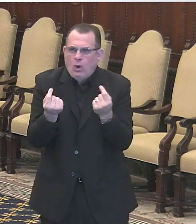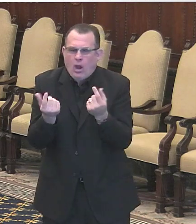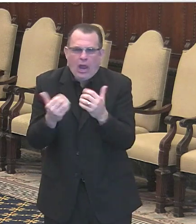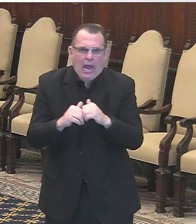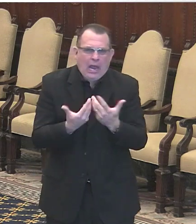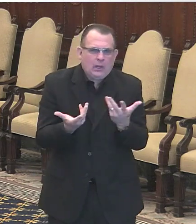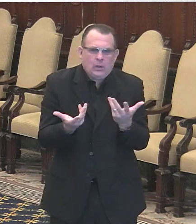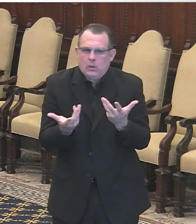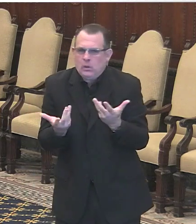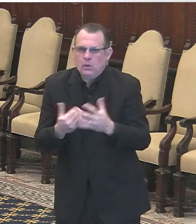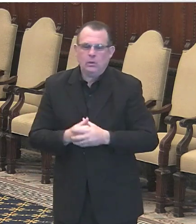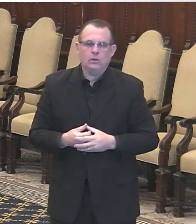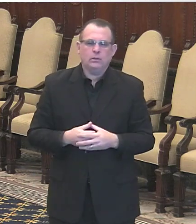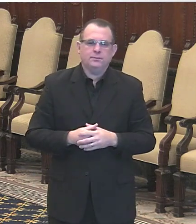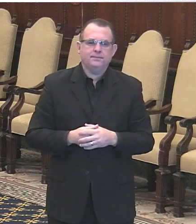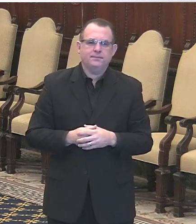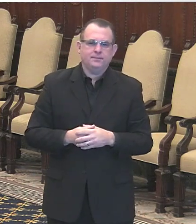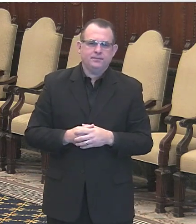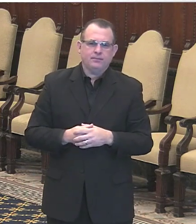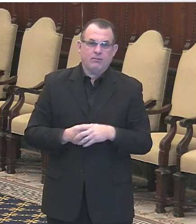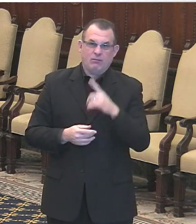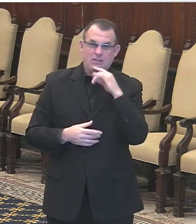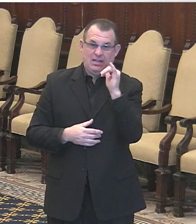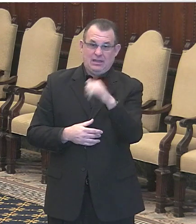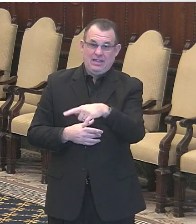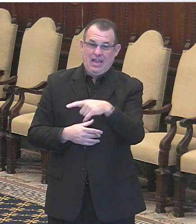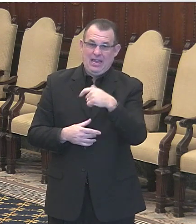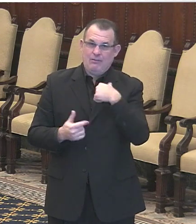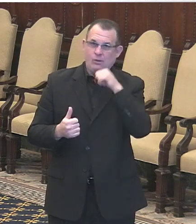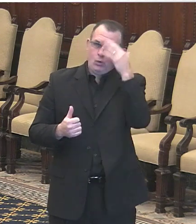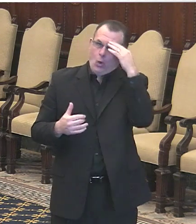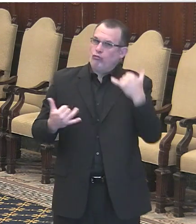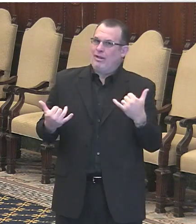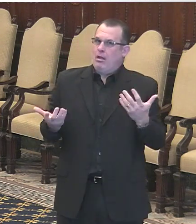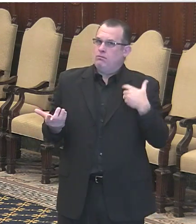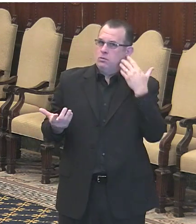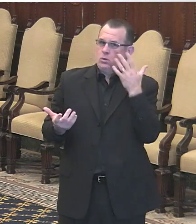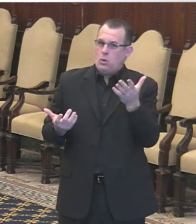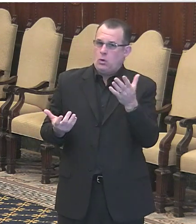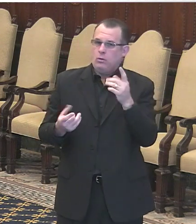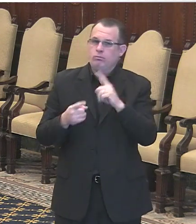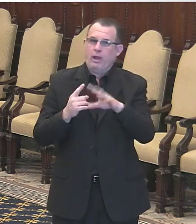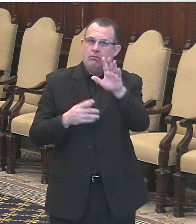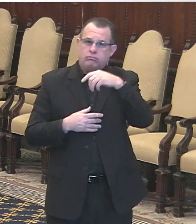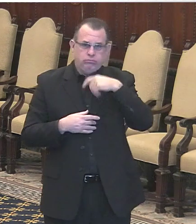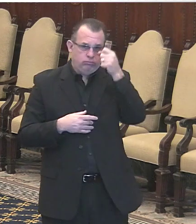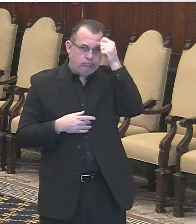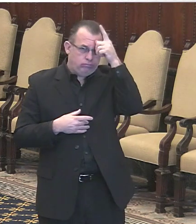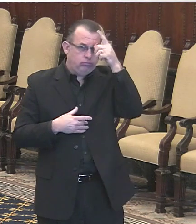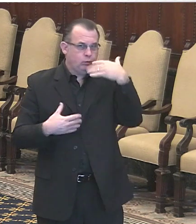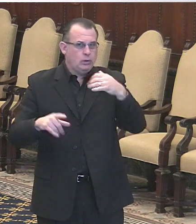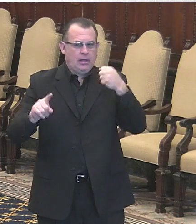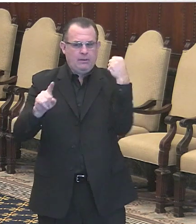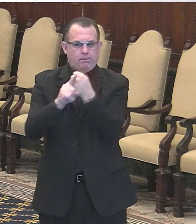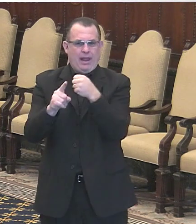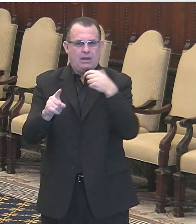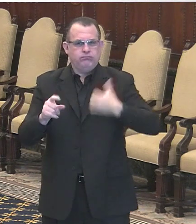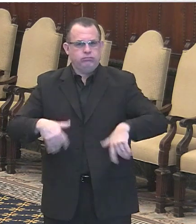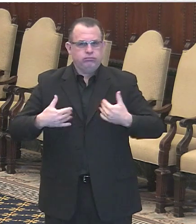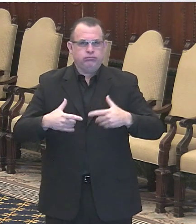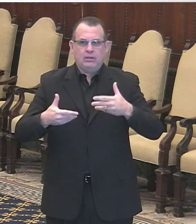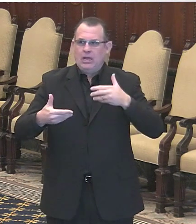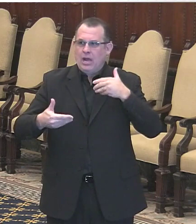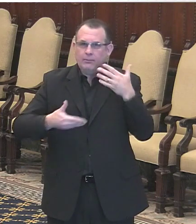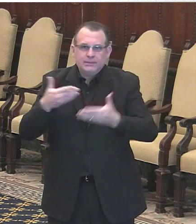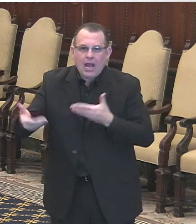yellow to green. So that's really not known at this point, but certainly we understand the impact that hospitality and tourism has on employment and